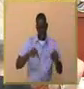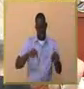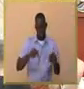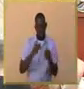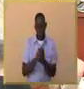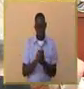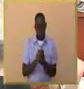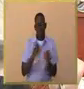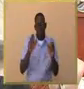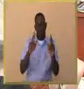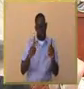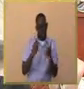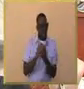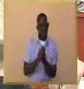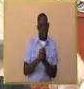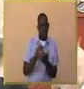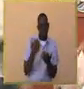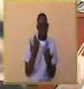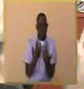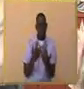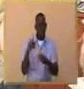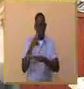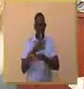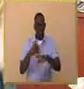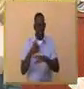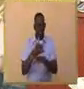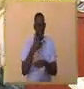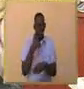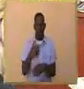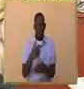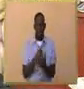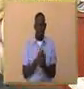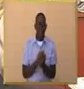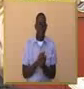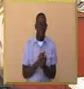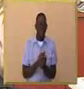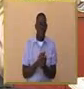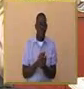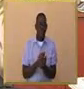madam. We'll go and clean the waiting area right now. Thank you.